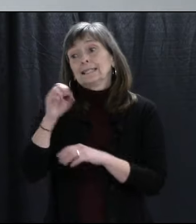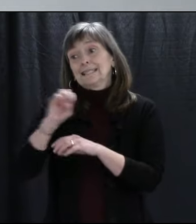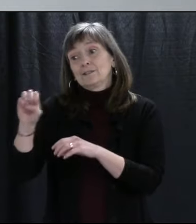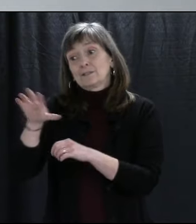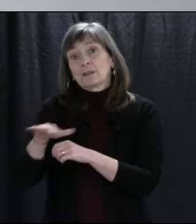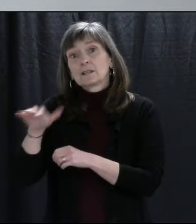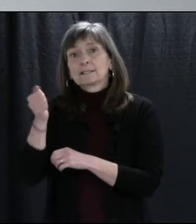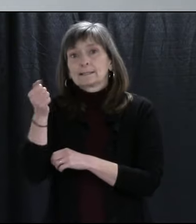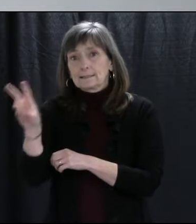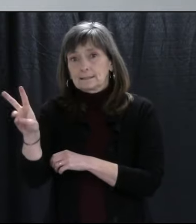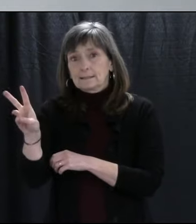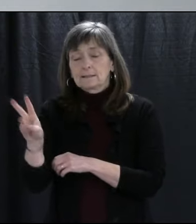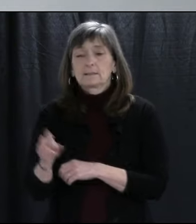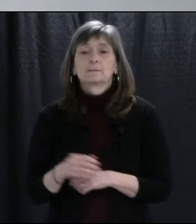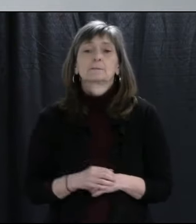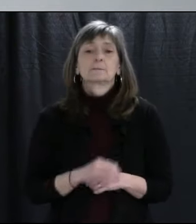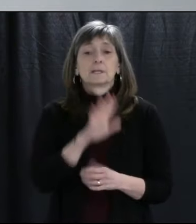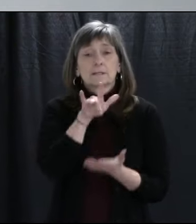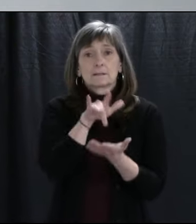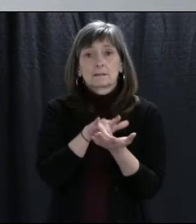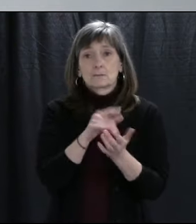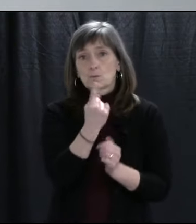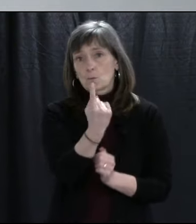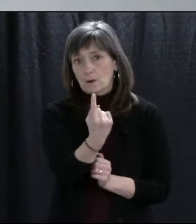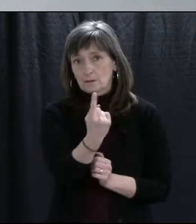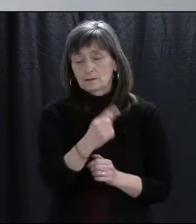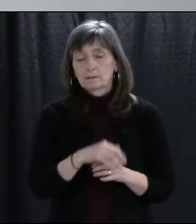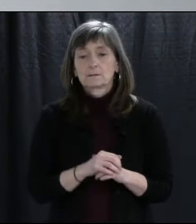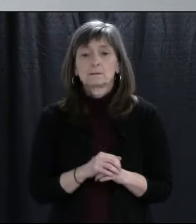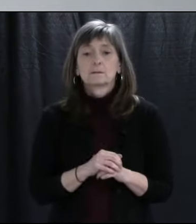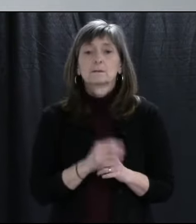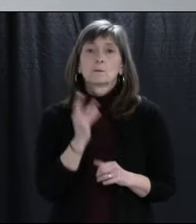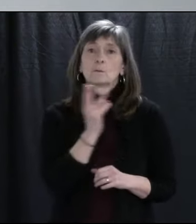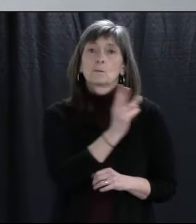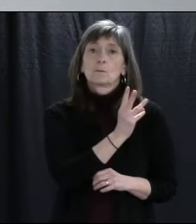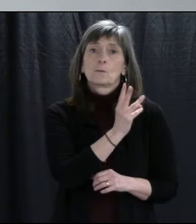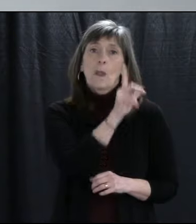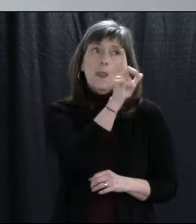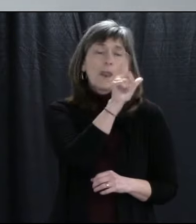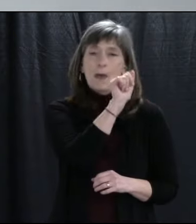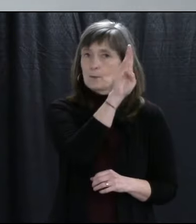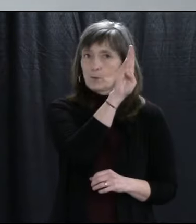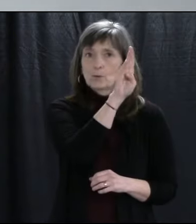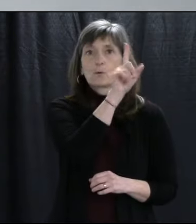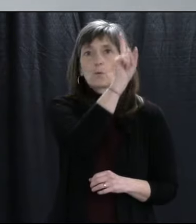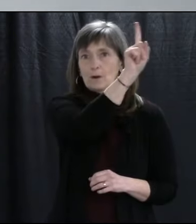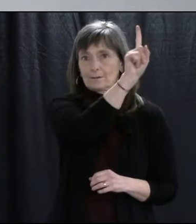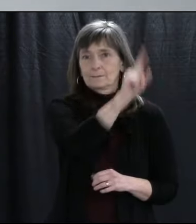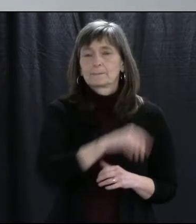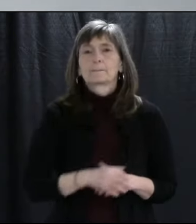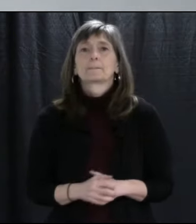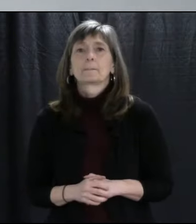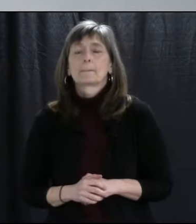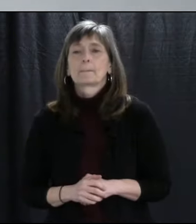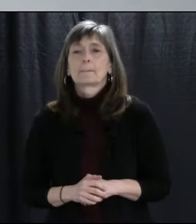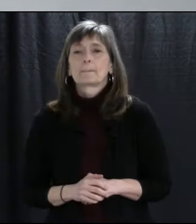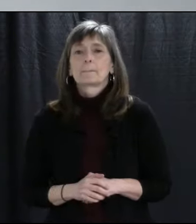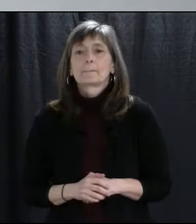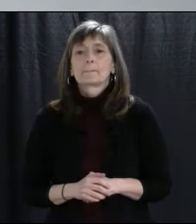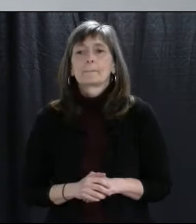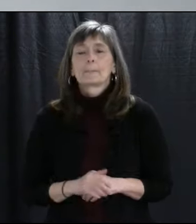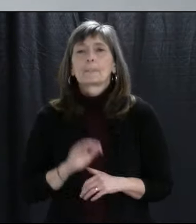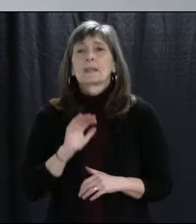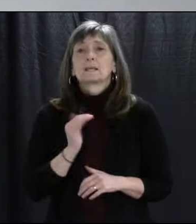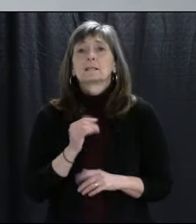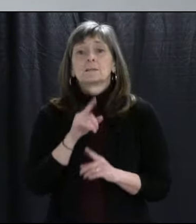Health Region, 1 is in Central Health Region, and 1 is in the Labrador-Grenville Health Region. It appears